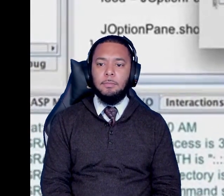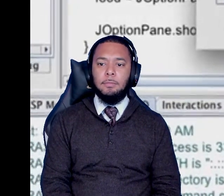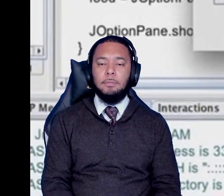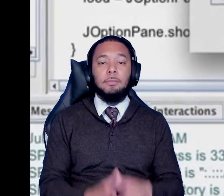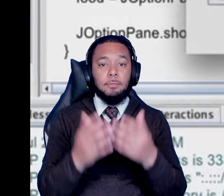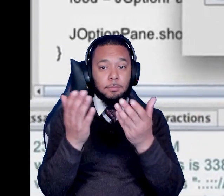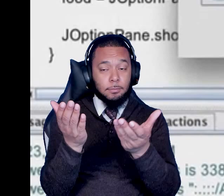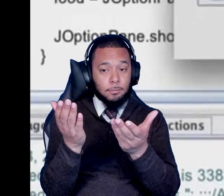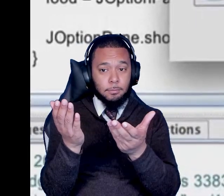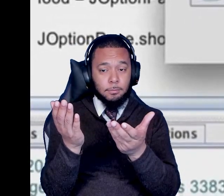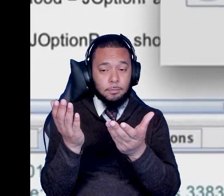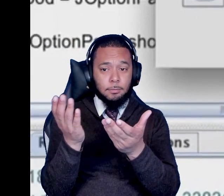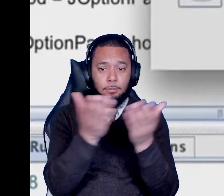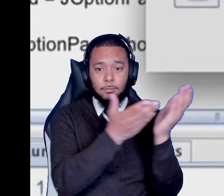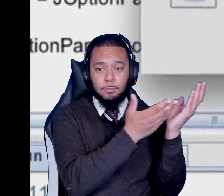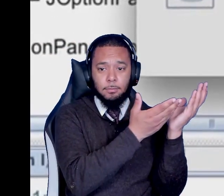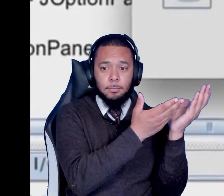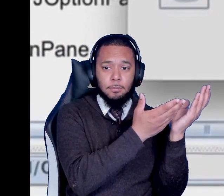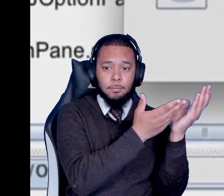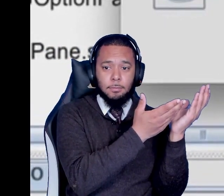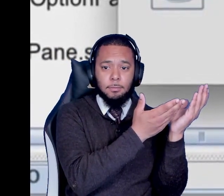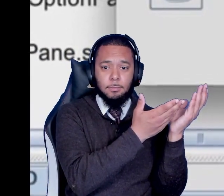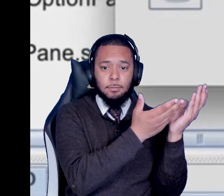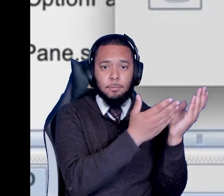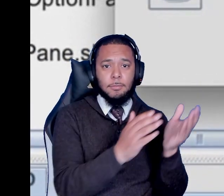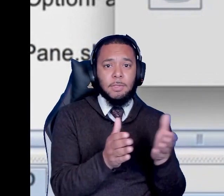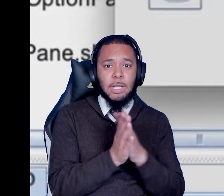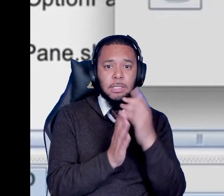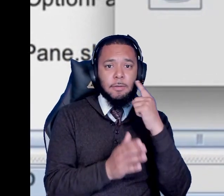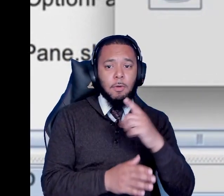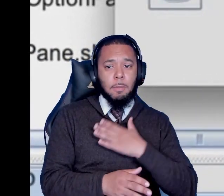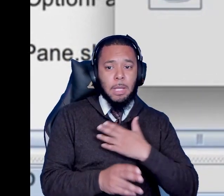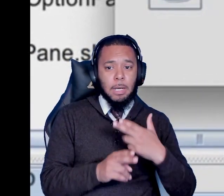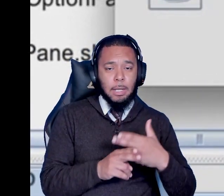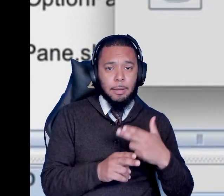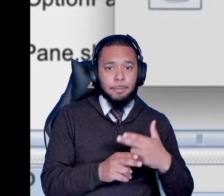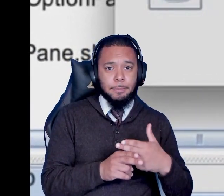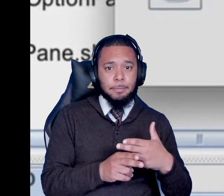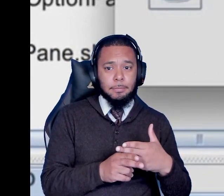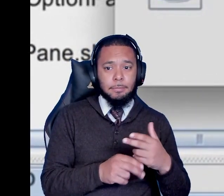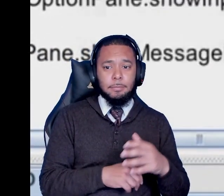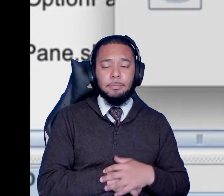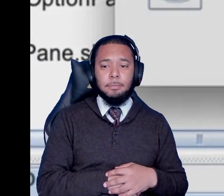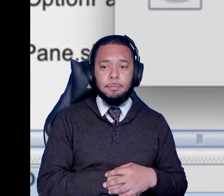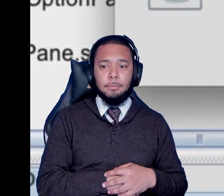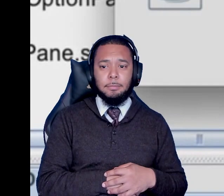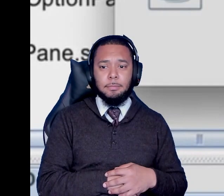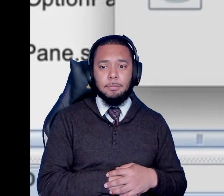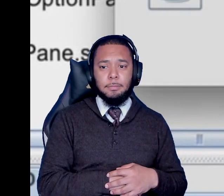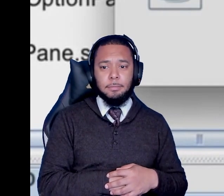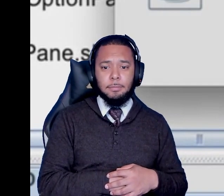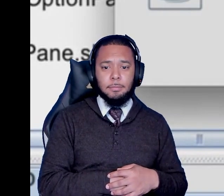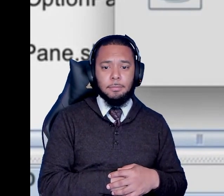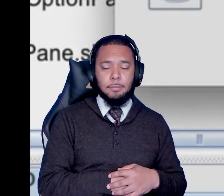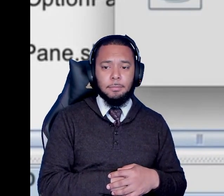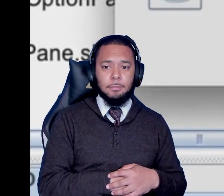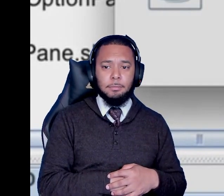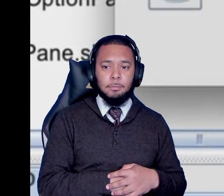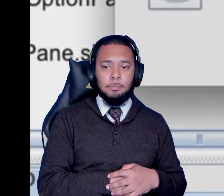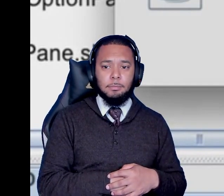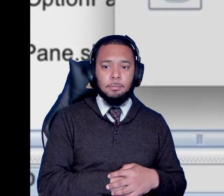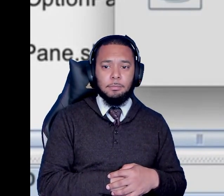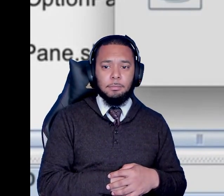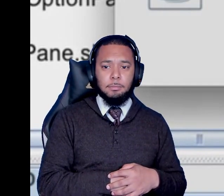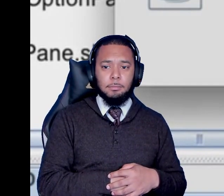So here's a dialog box and it's asking for my name. So if I type my name in there and click OK, it